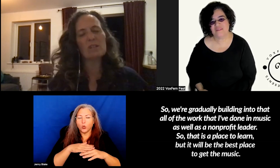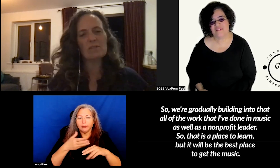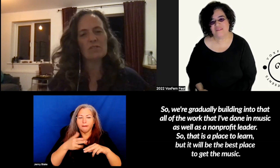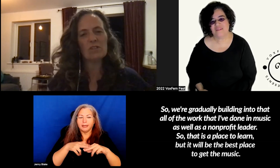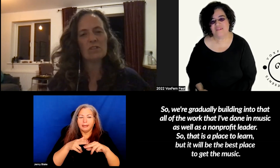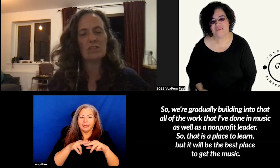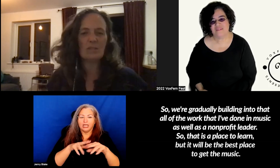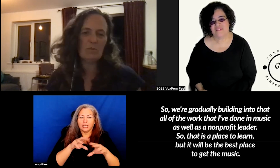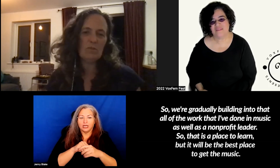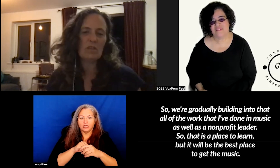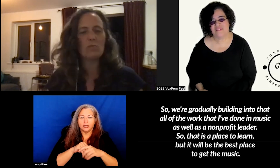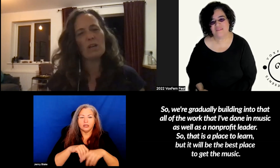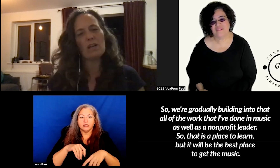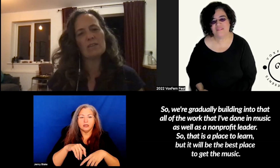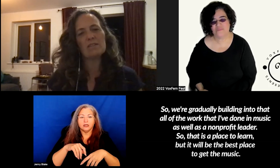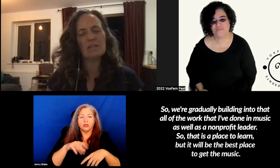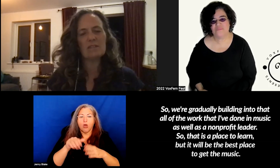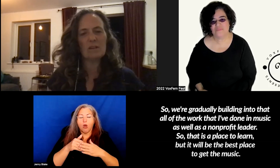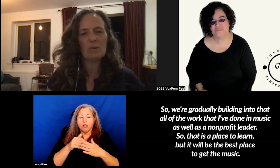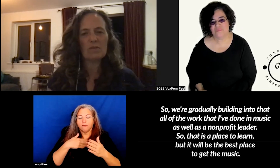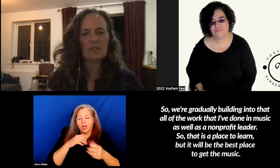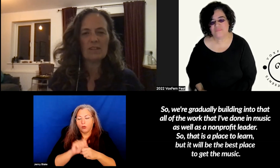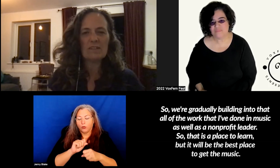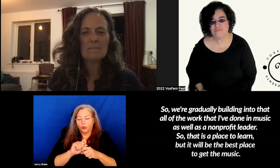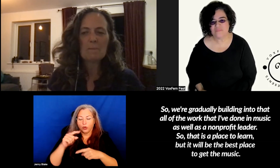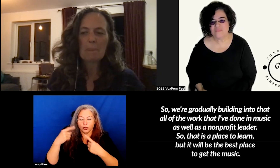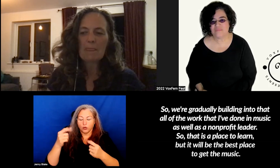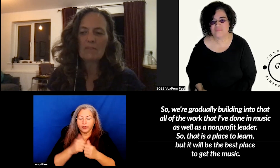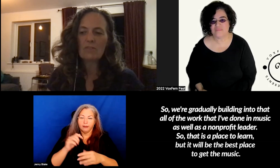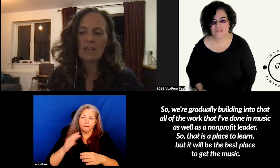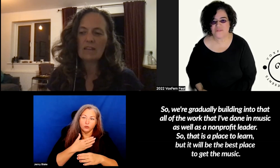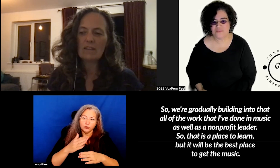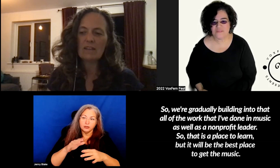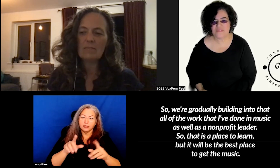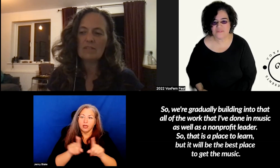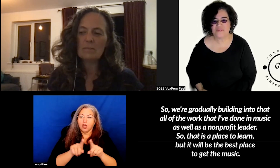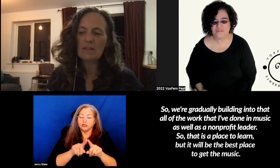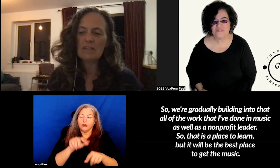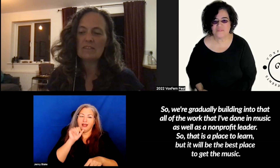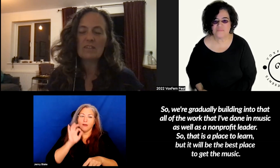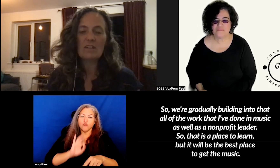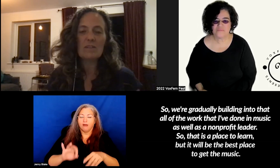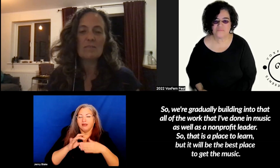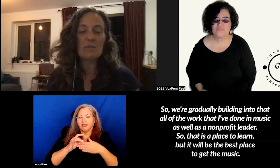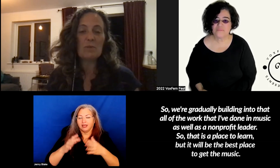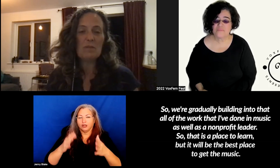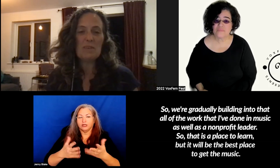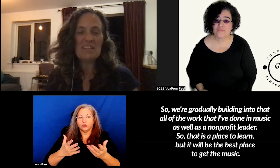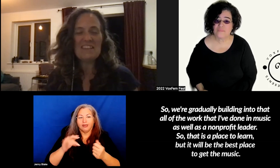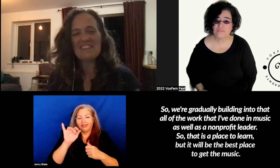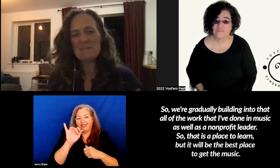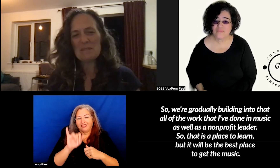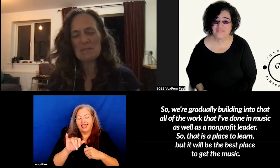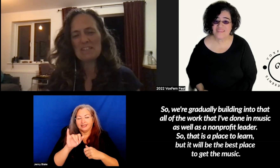work that I've done in music as well as a nonprofit leader. So that is a place to learn, but it will